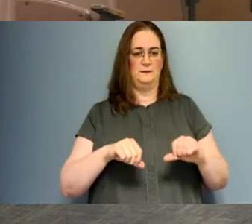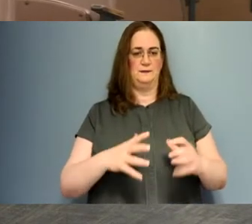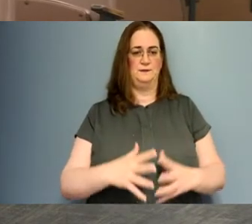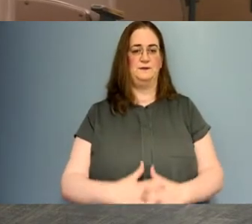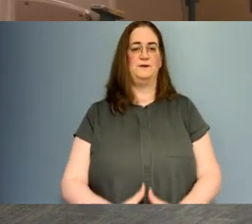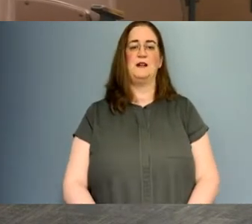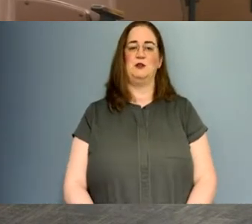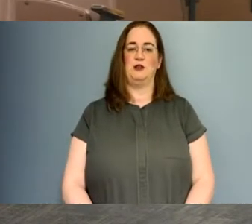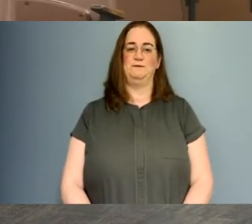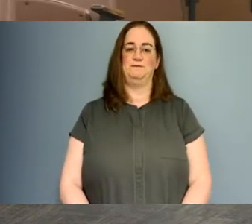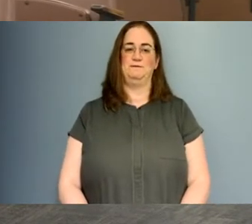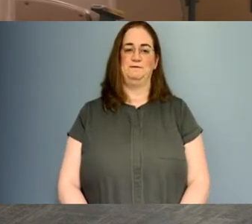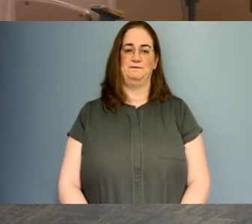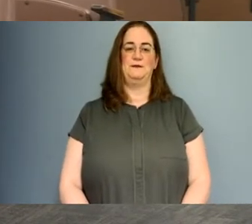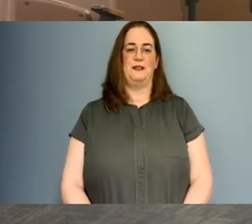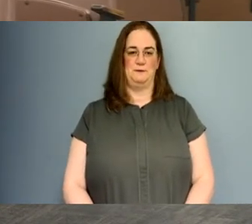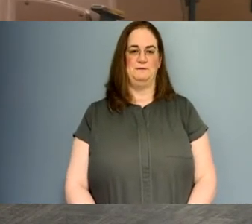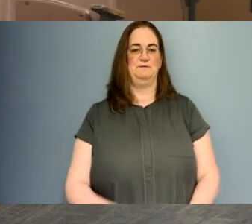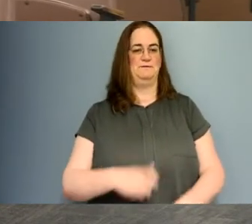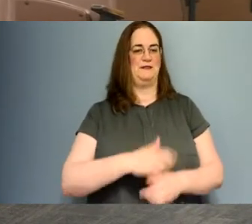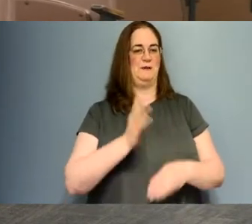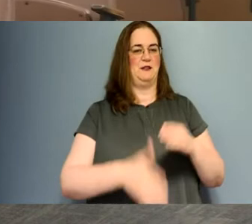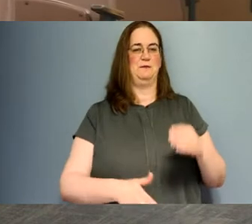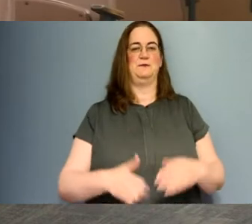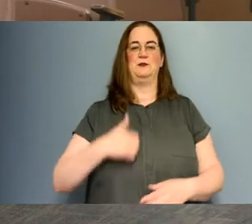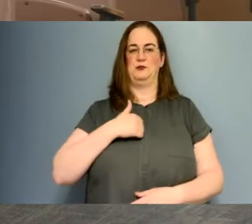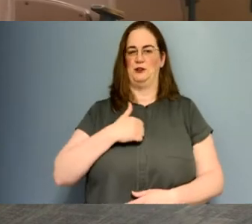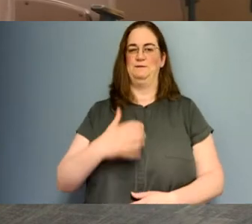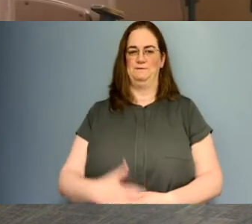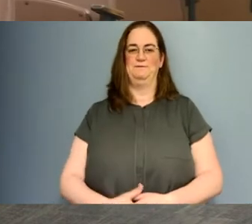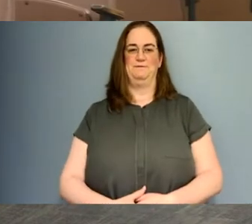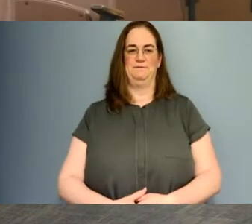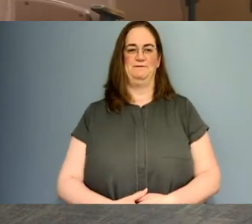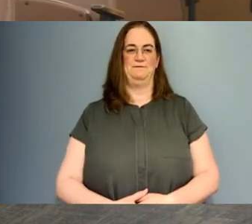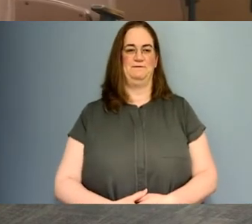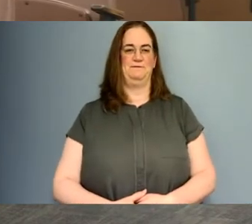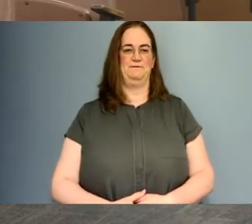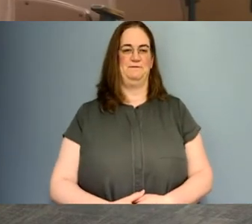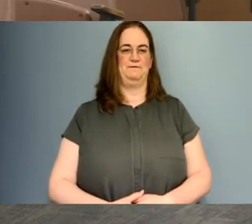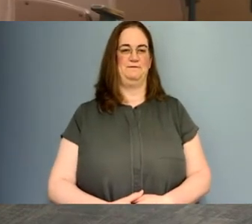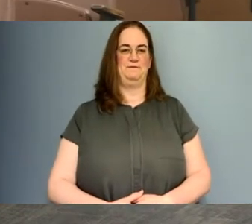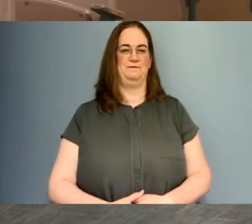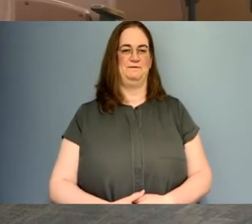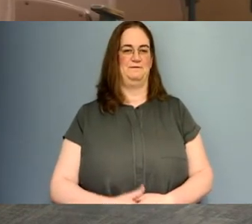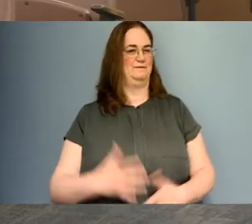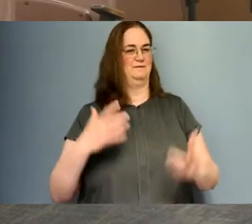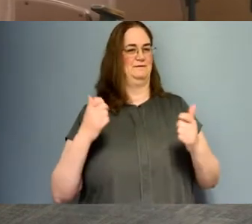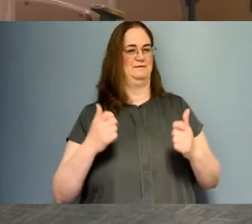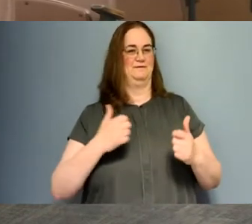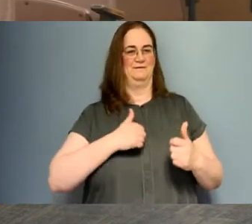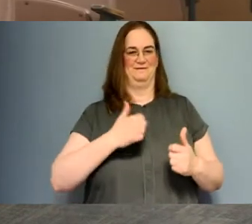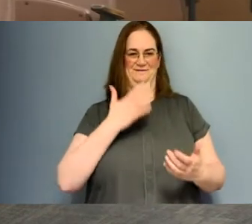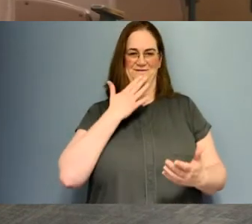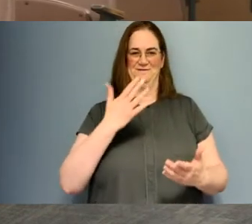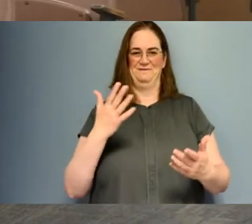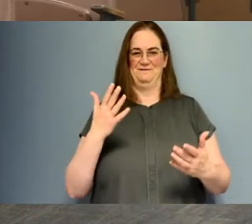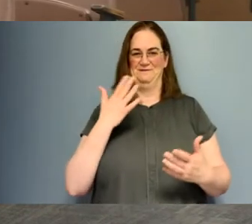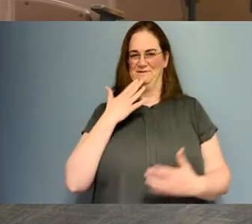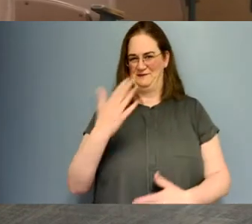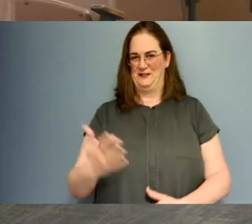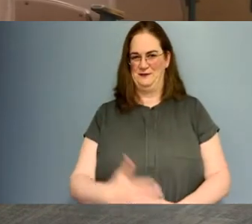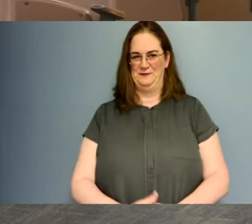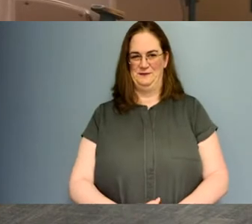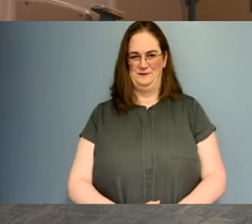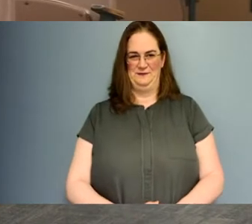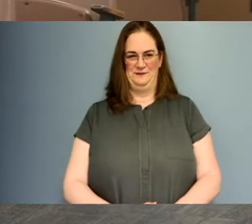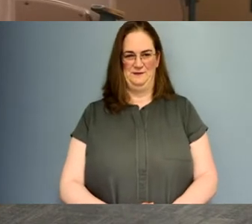Oh, sorry. Yeah, your time's up. Oh, it is? Yep. Yeah. Okay, thank you. But I did want to